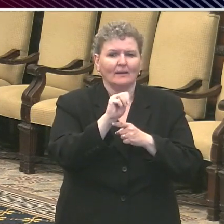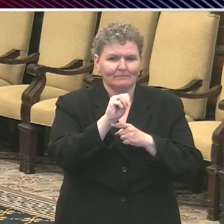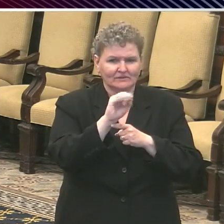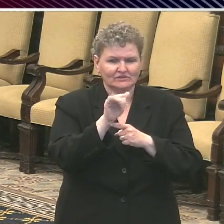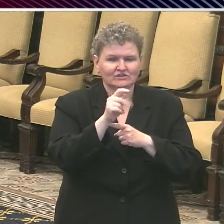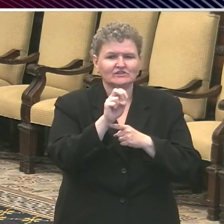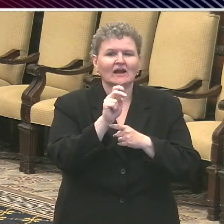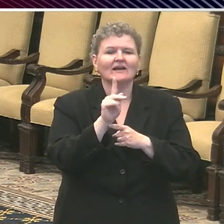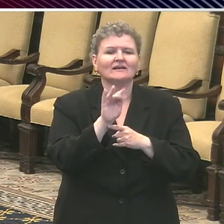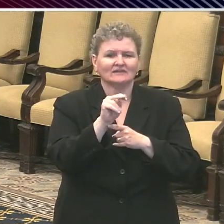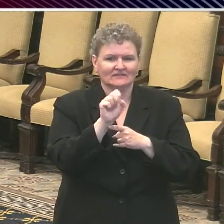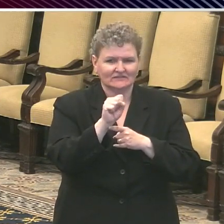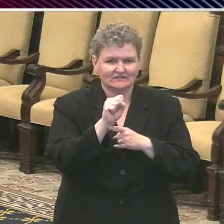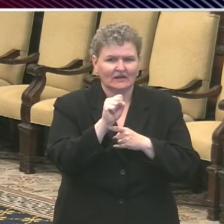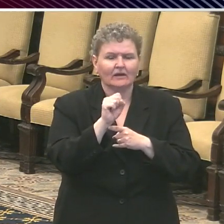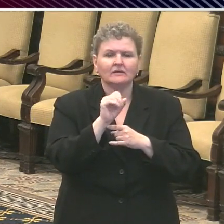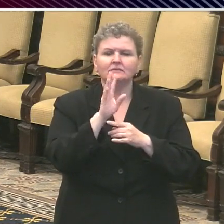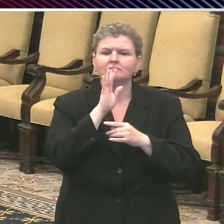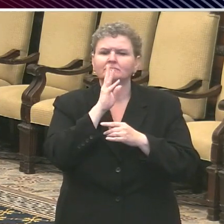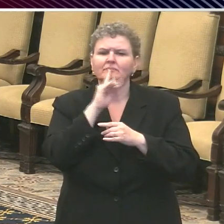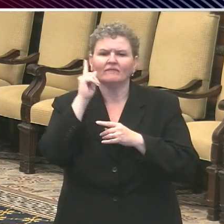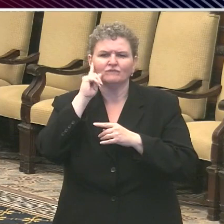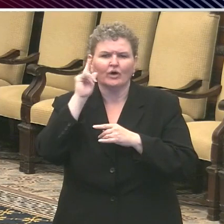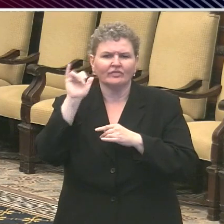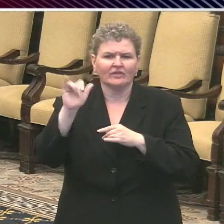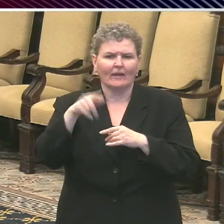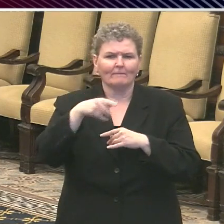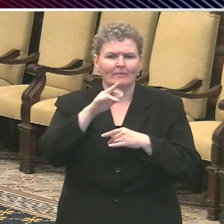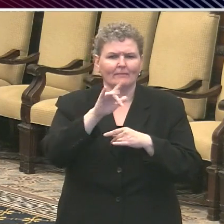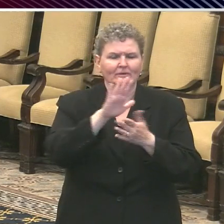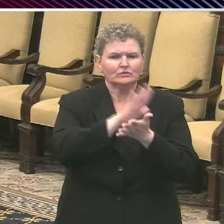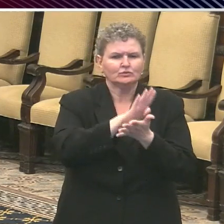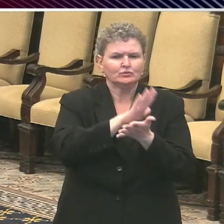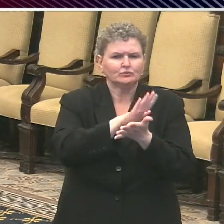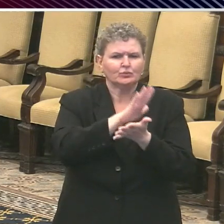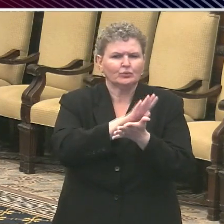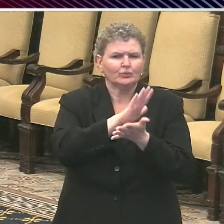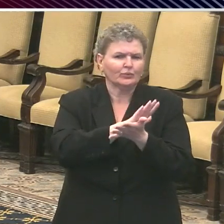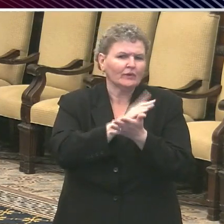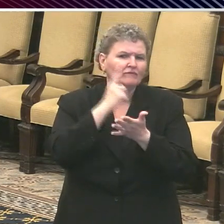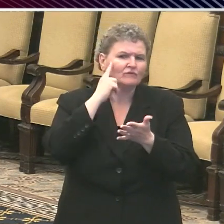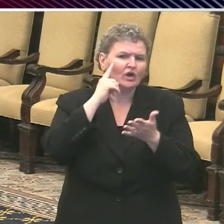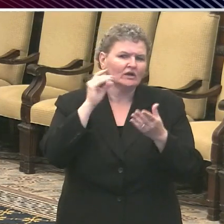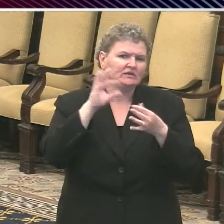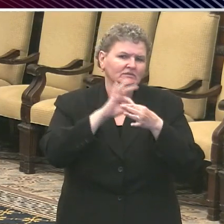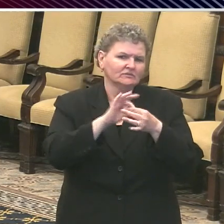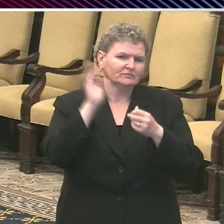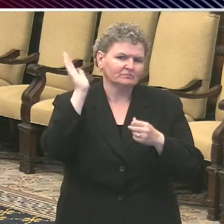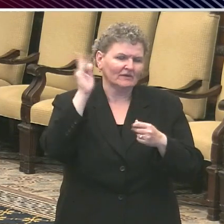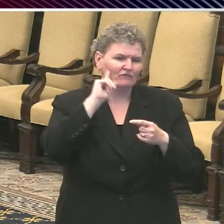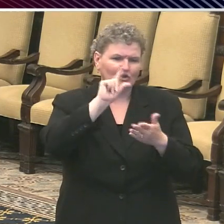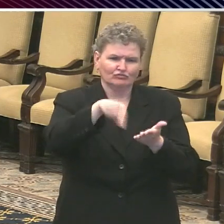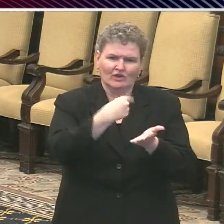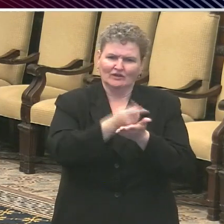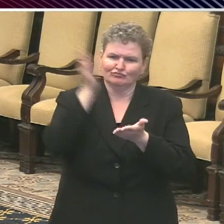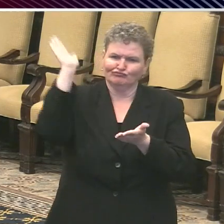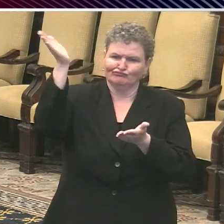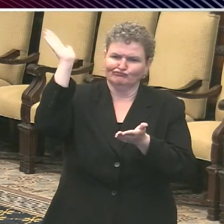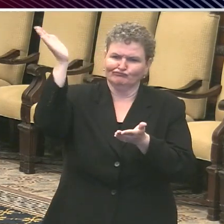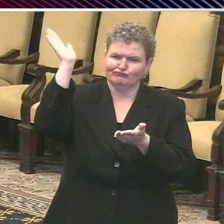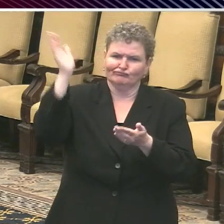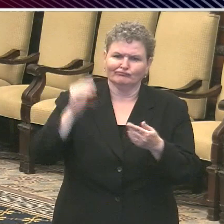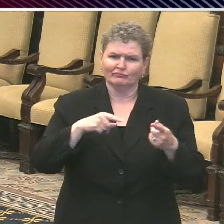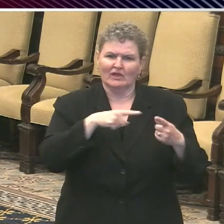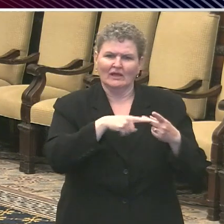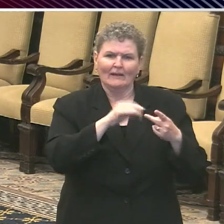to Philadelphia Public Schools. I'm just curious why he was the selection and what he'll bring. Well, let's start with Malcolm. Malcolm has